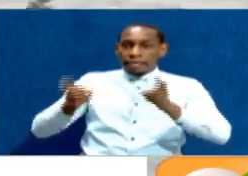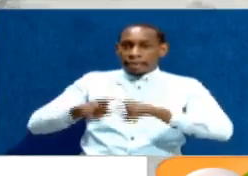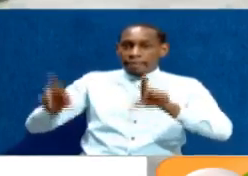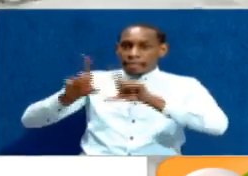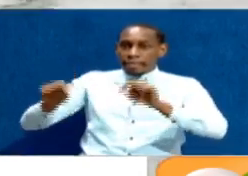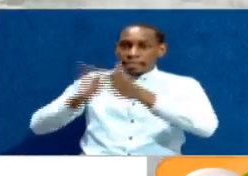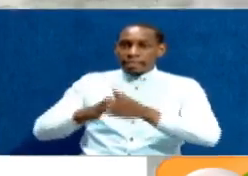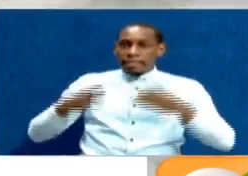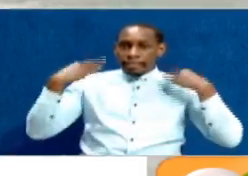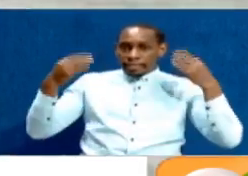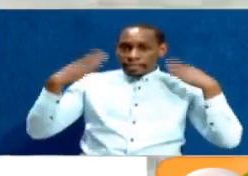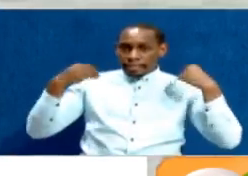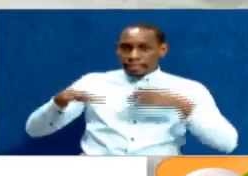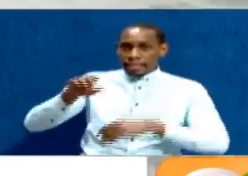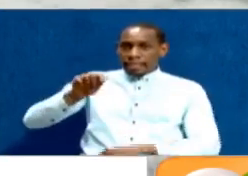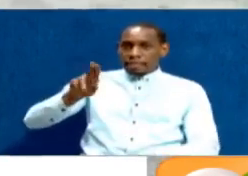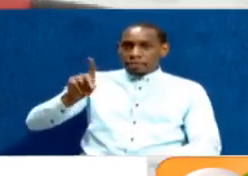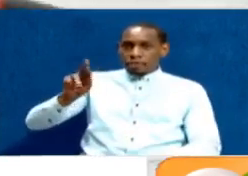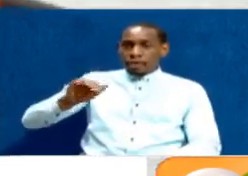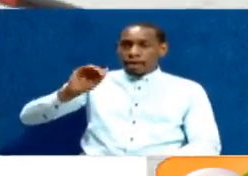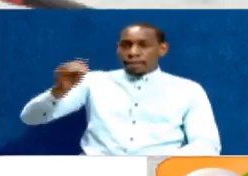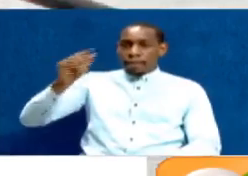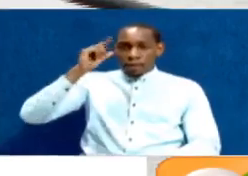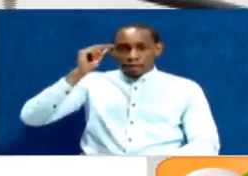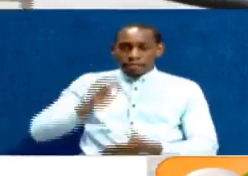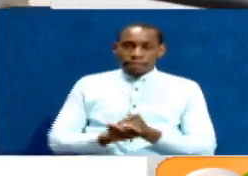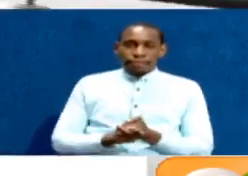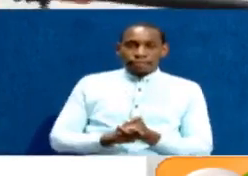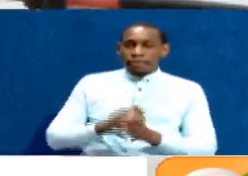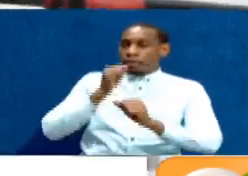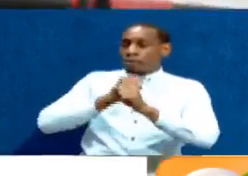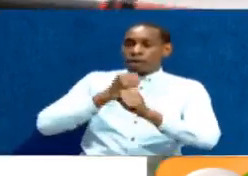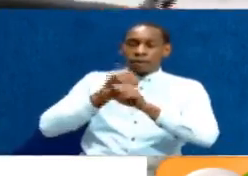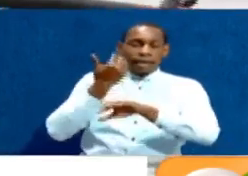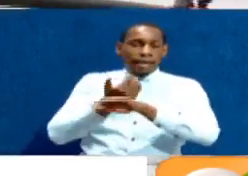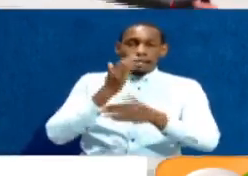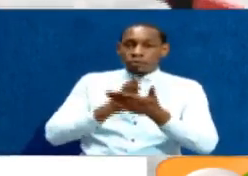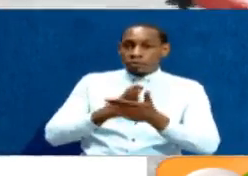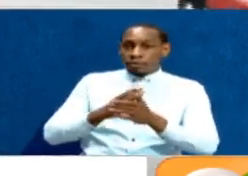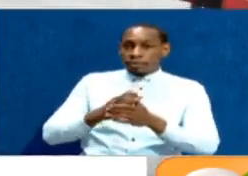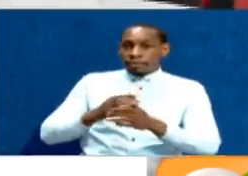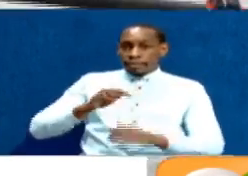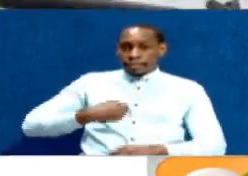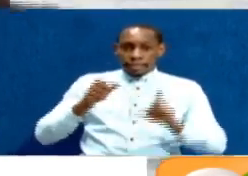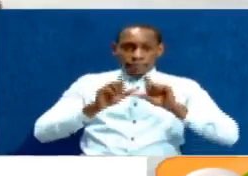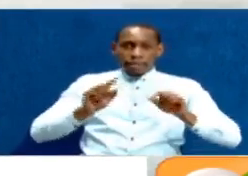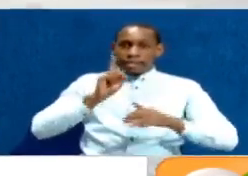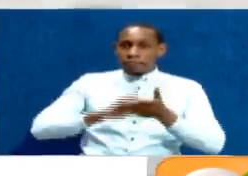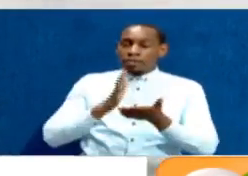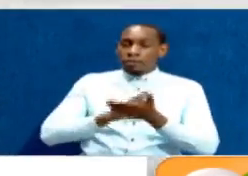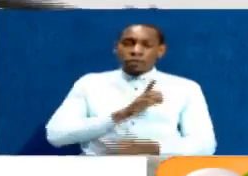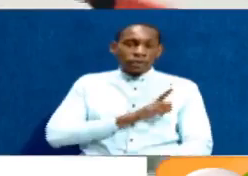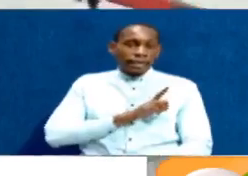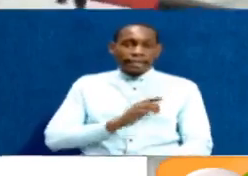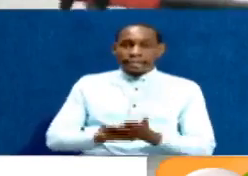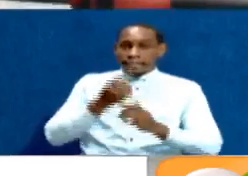at the Kenyan Navy Club in Chuda, Mombasa County. Safari imekuwa ngumu sana. So, kama mimi naweza kusema hii yote ni bahati